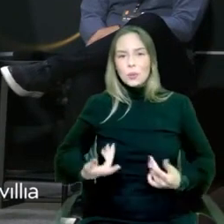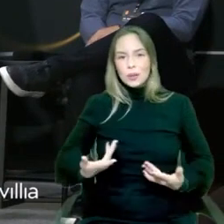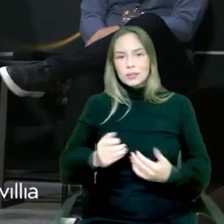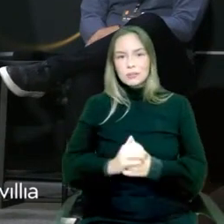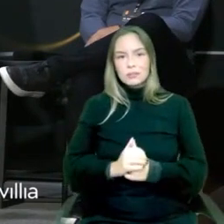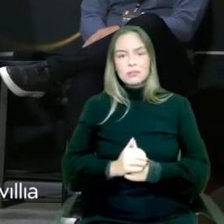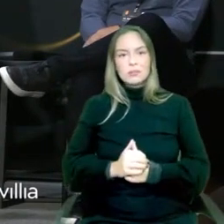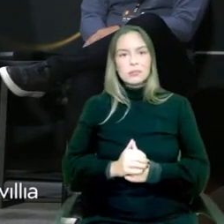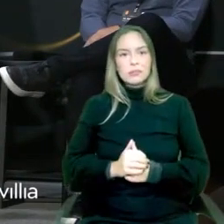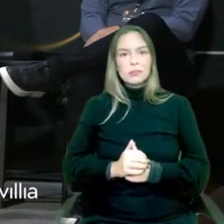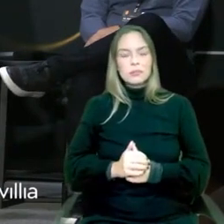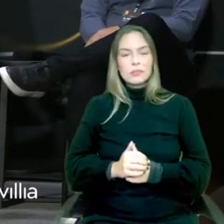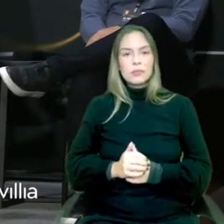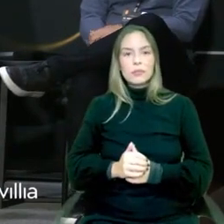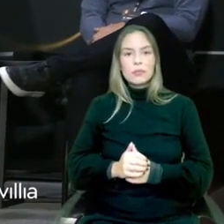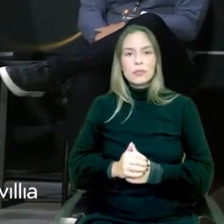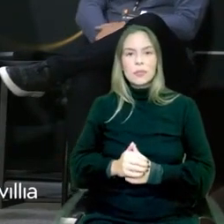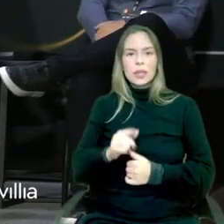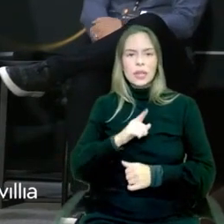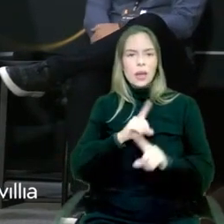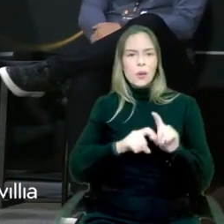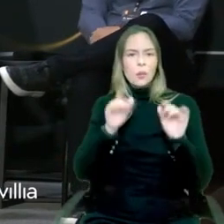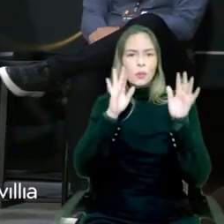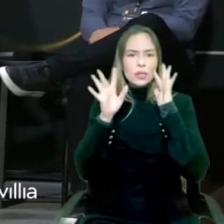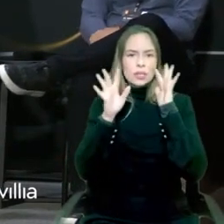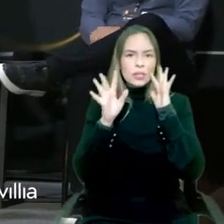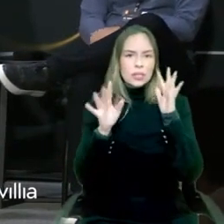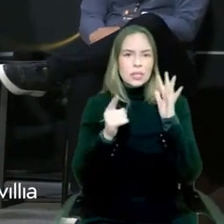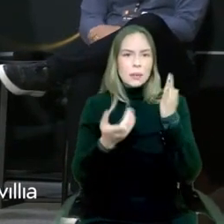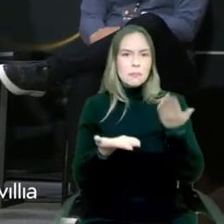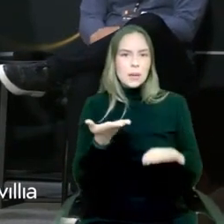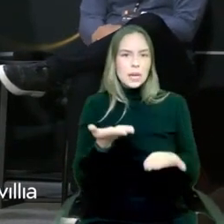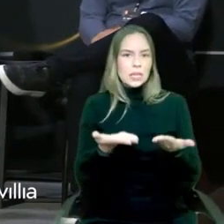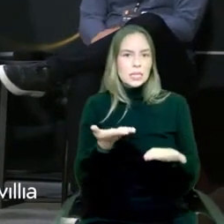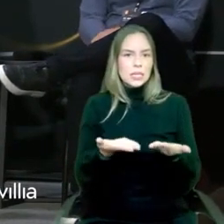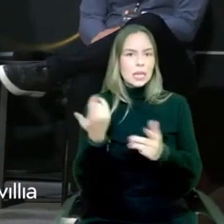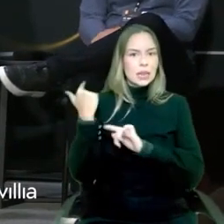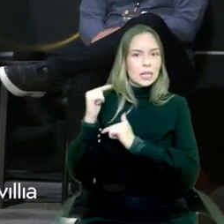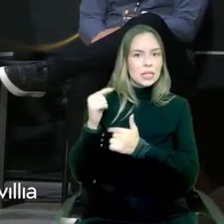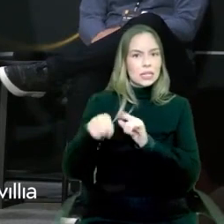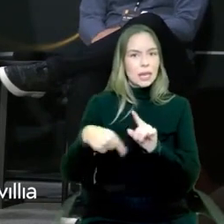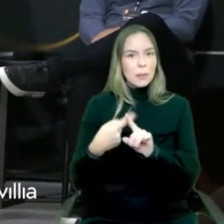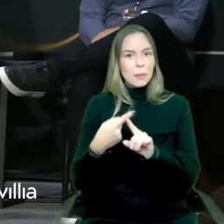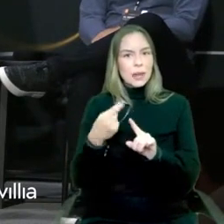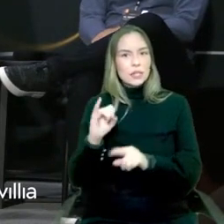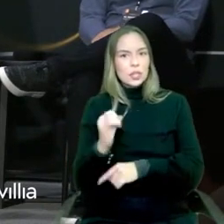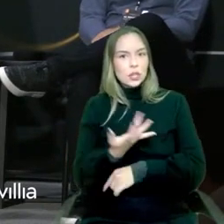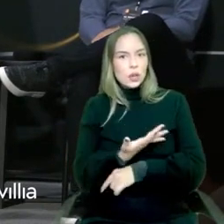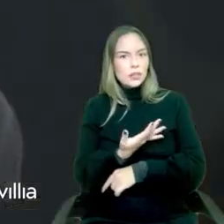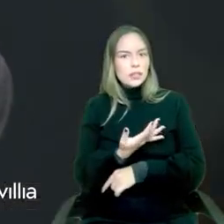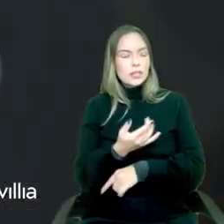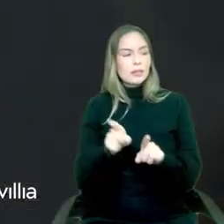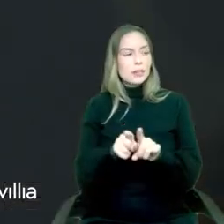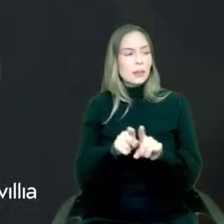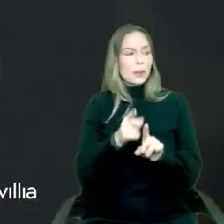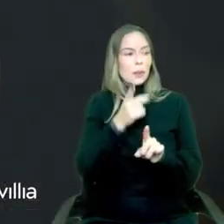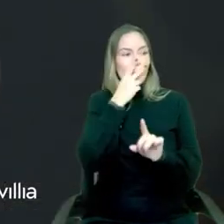that with regard to kind of balancing tradition and innovation and being authentic? Yeah, I think